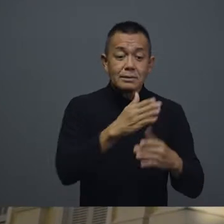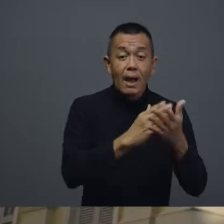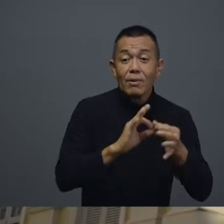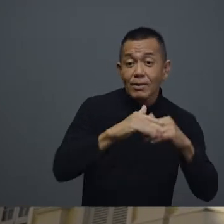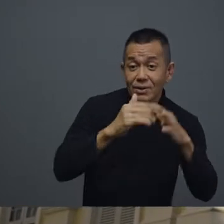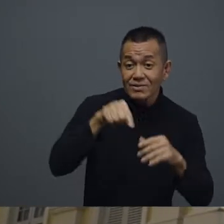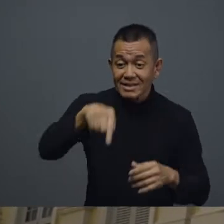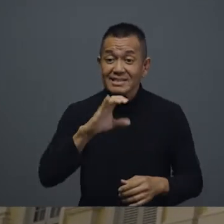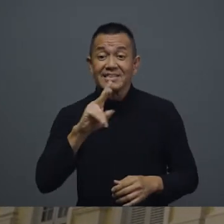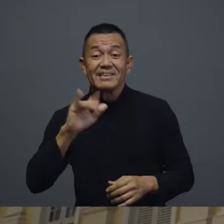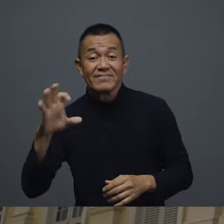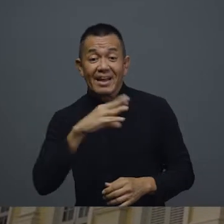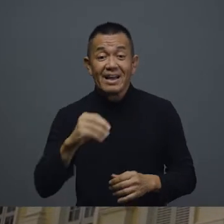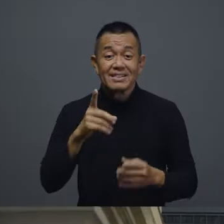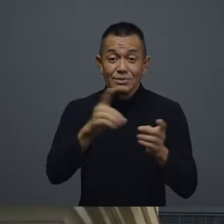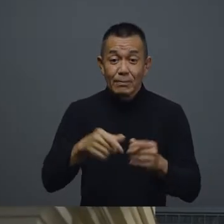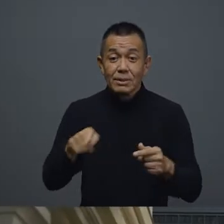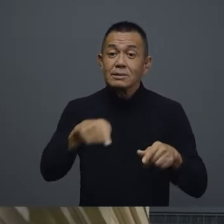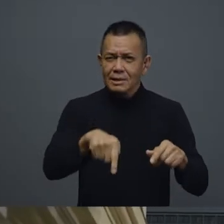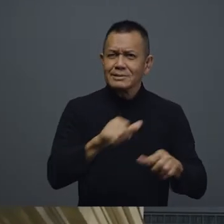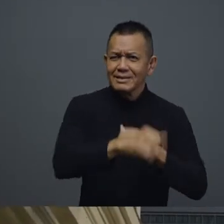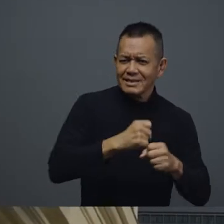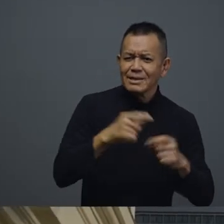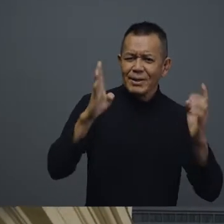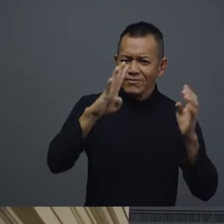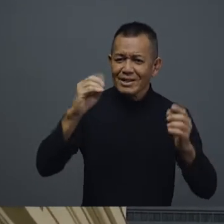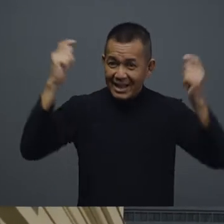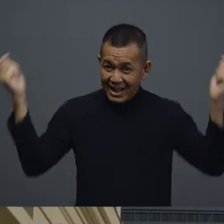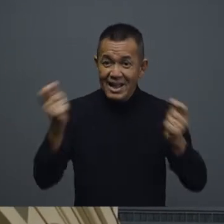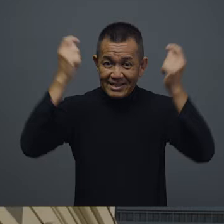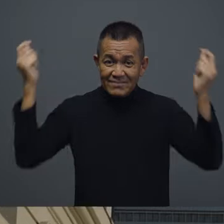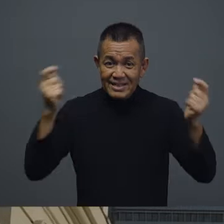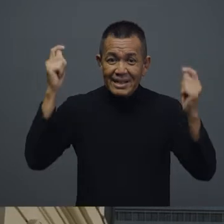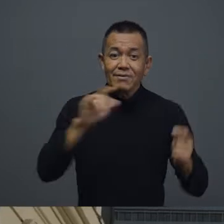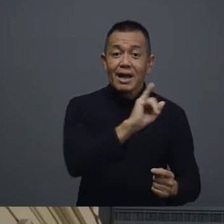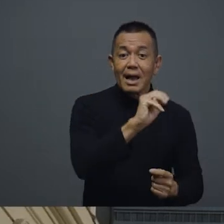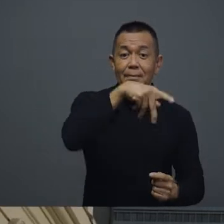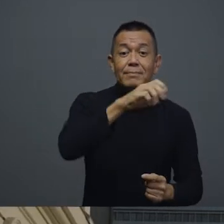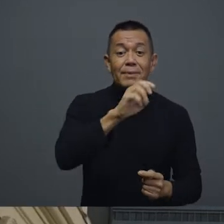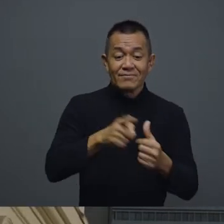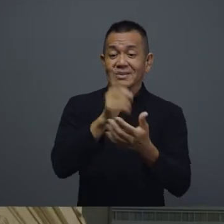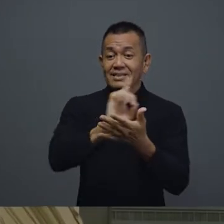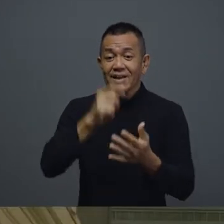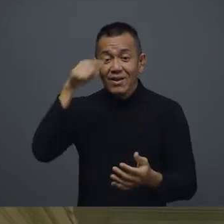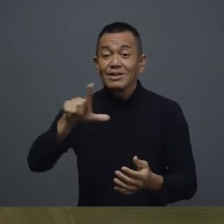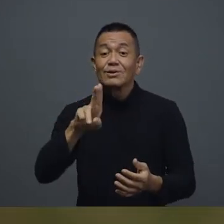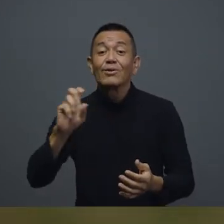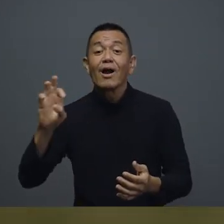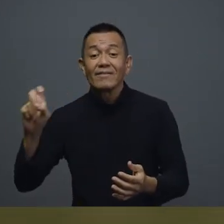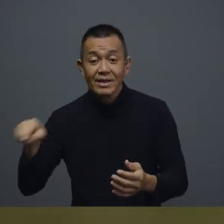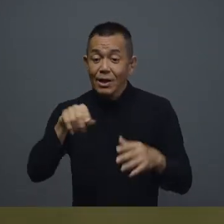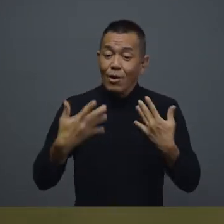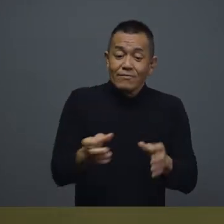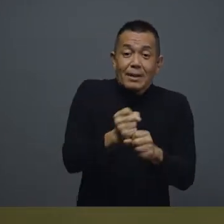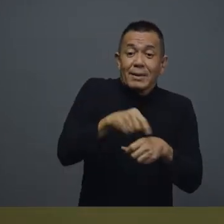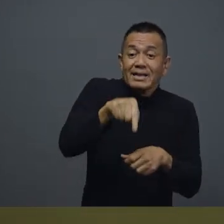buildings in the Civic and Financial District. This year might be the 40th anniversary of Ian Pei's first designs for the Louvre. And